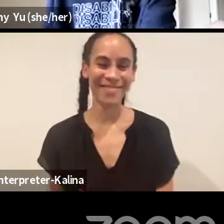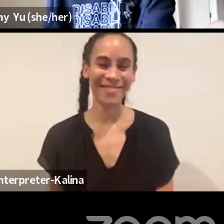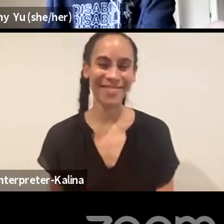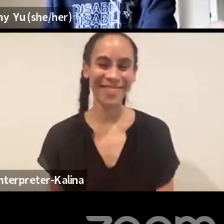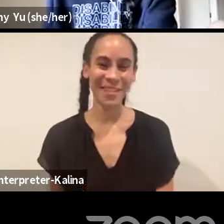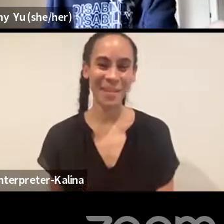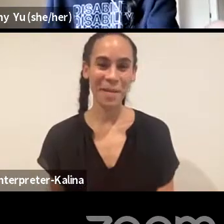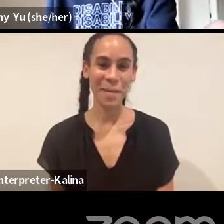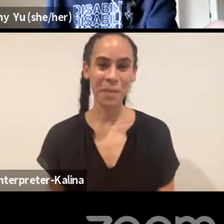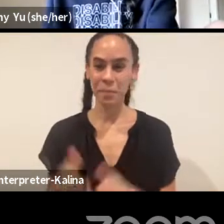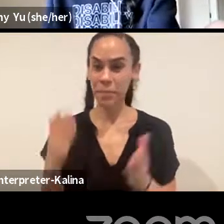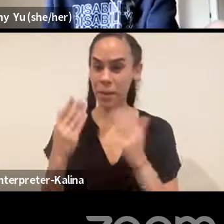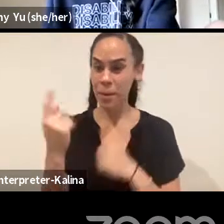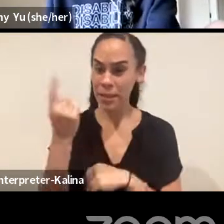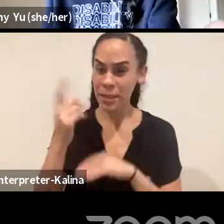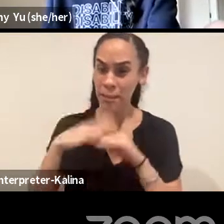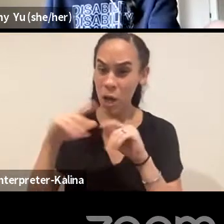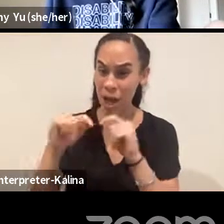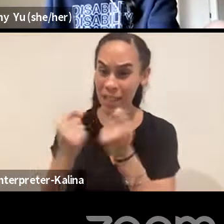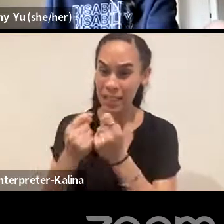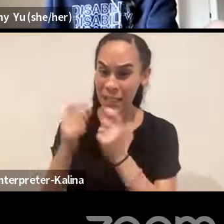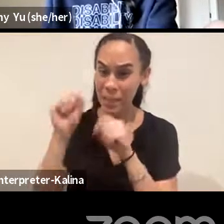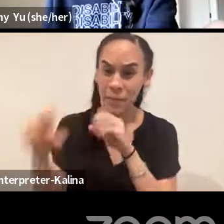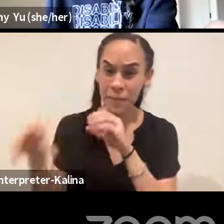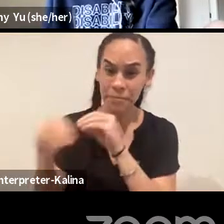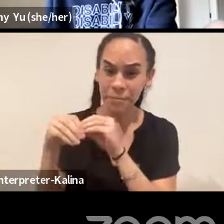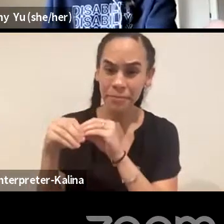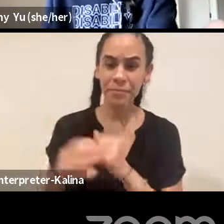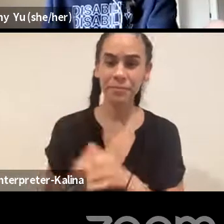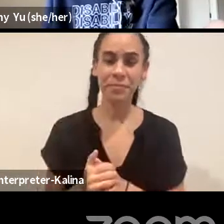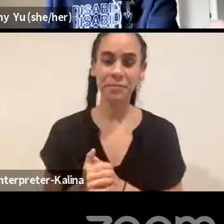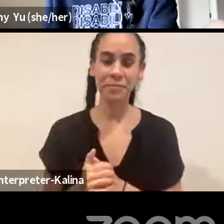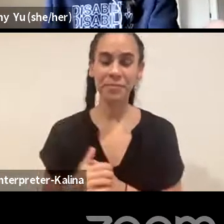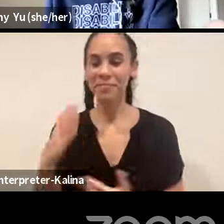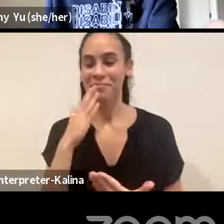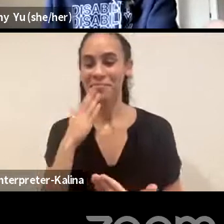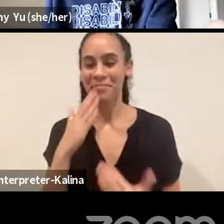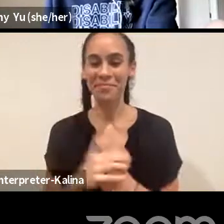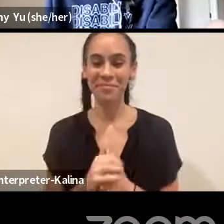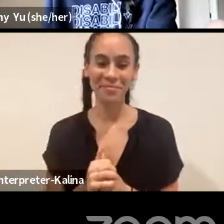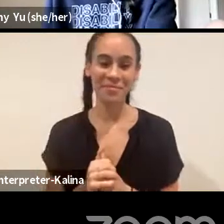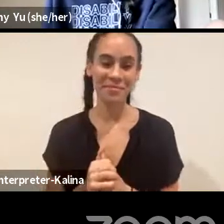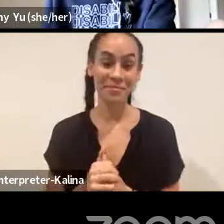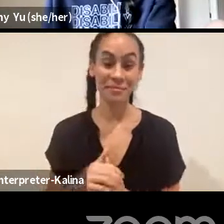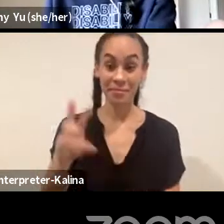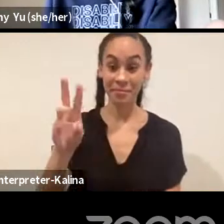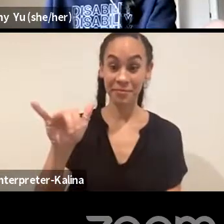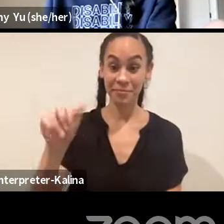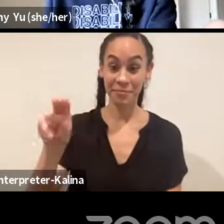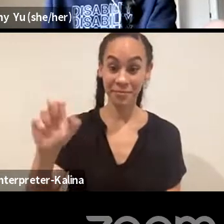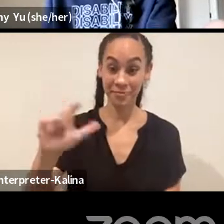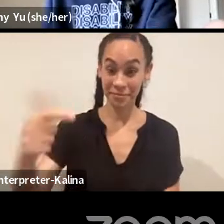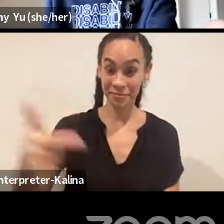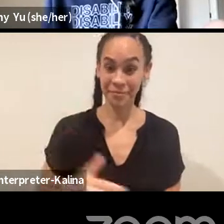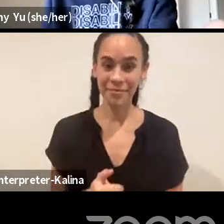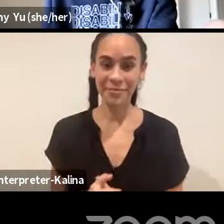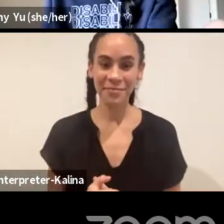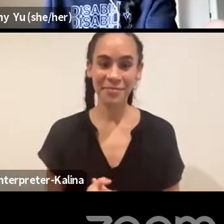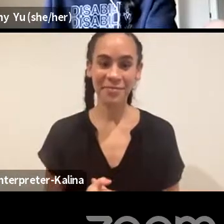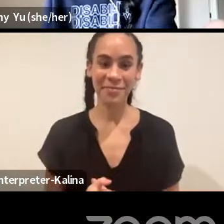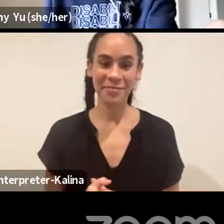Maybe somebody on the team can investigate that and put that on there. Thank you. Me.